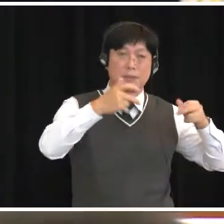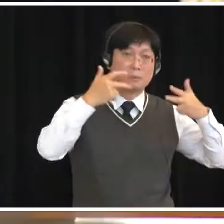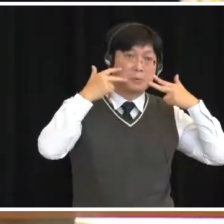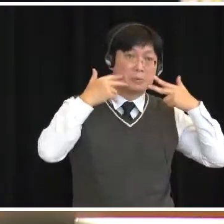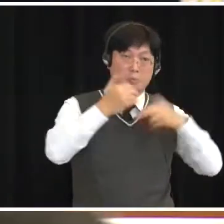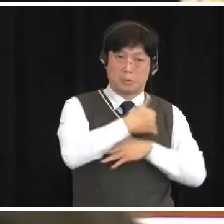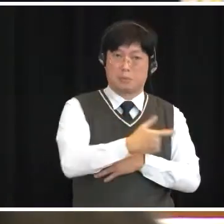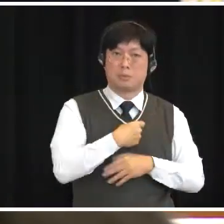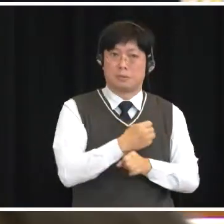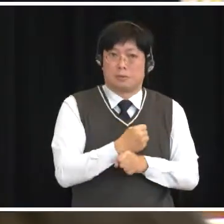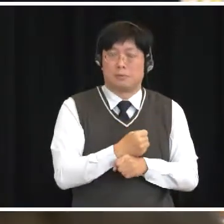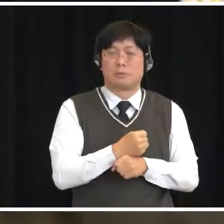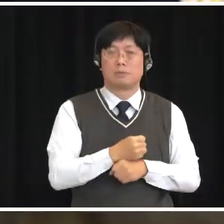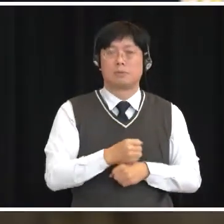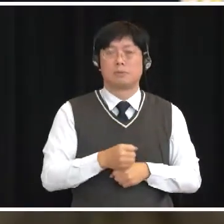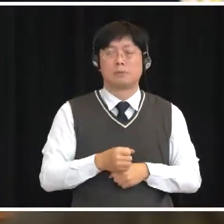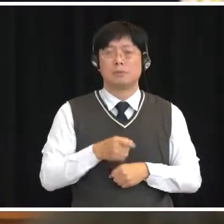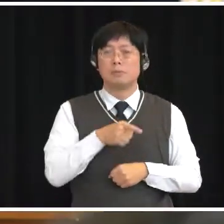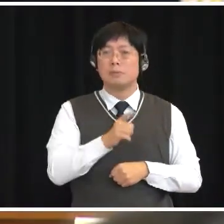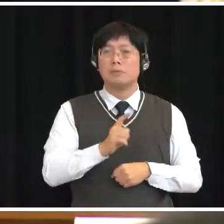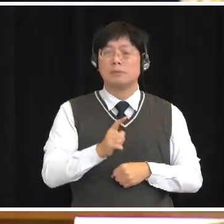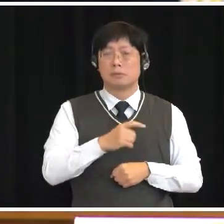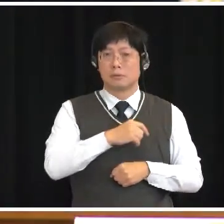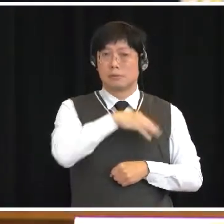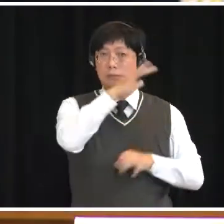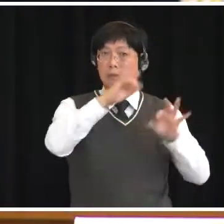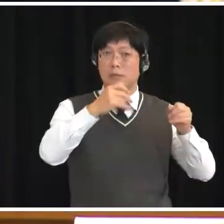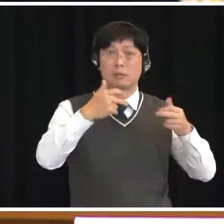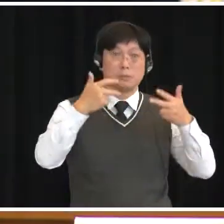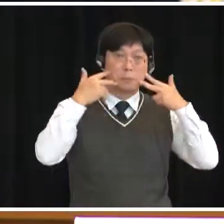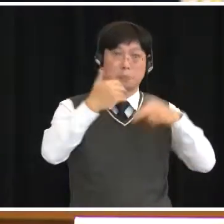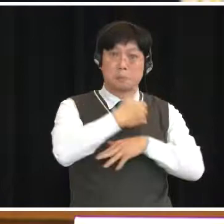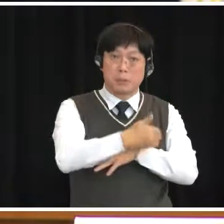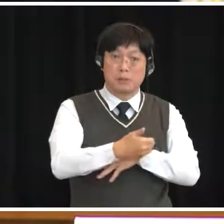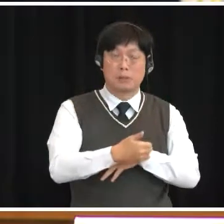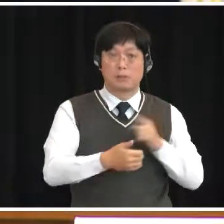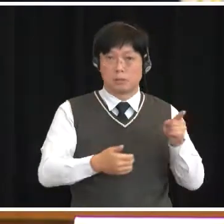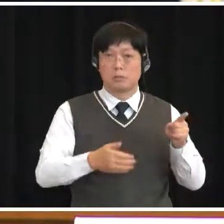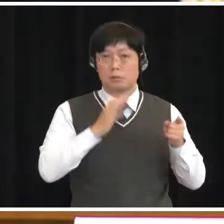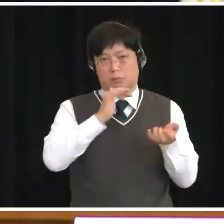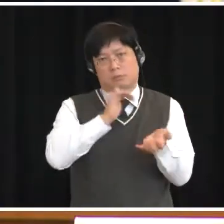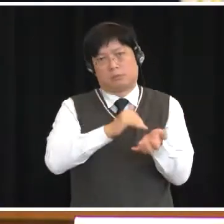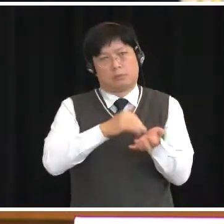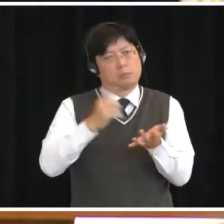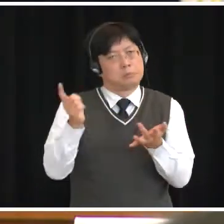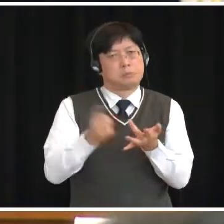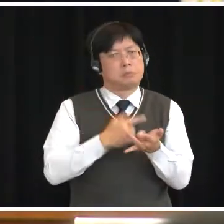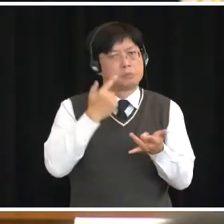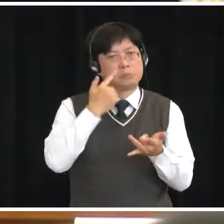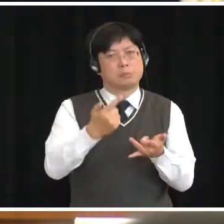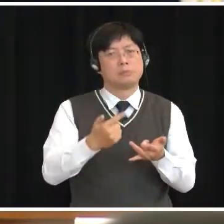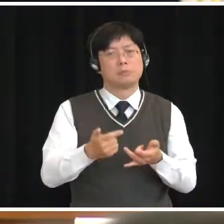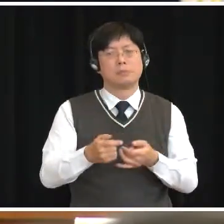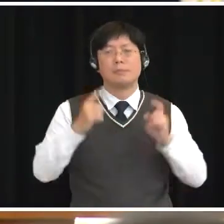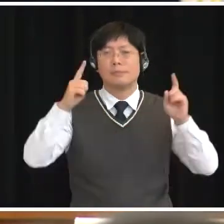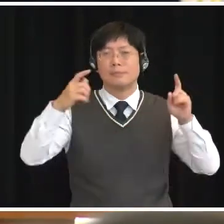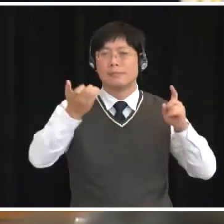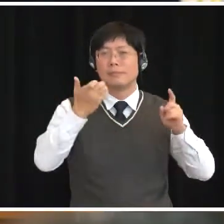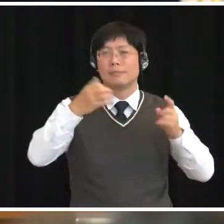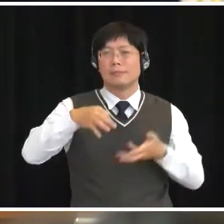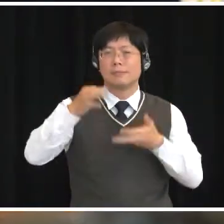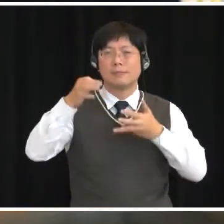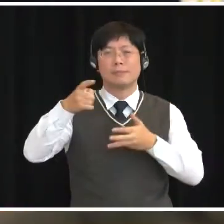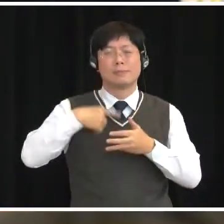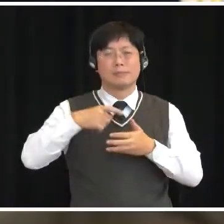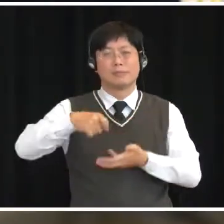quite apparent. So the indigenous communities in the mountain area